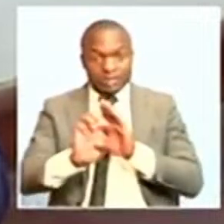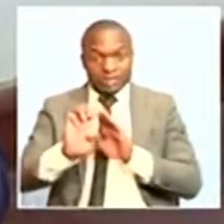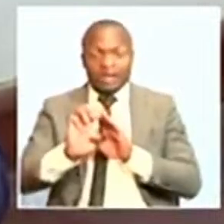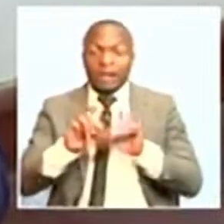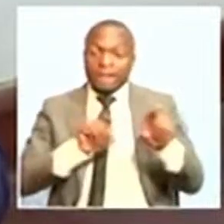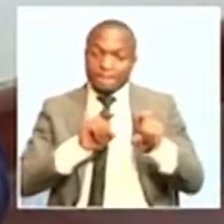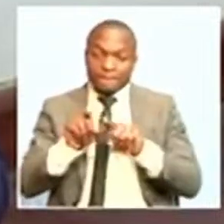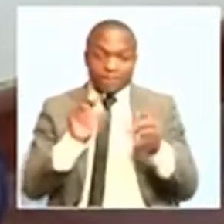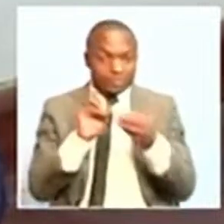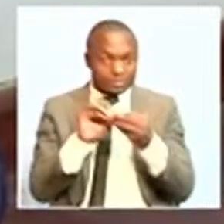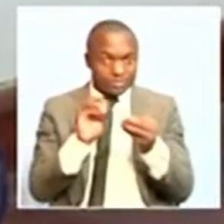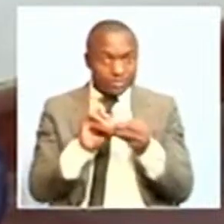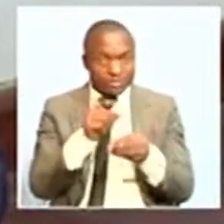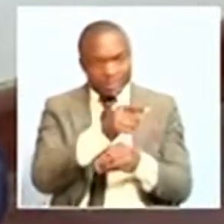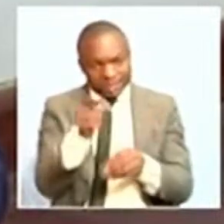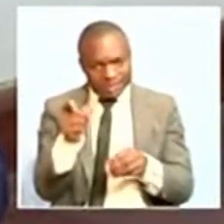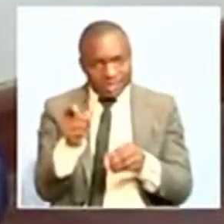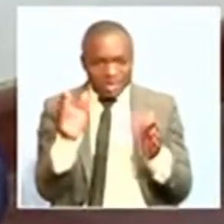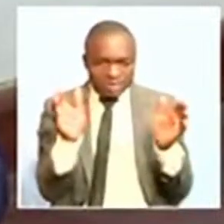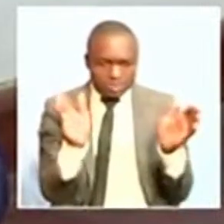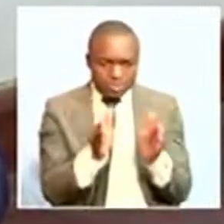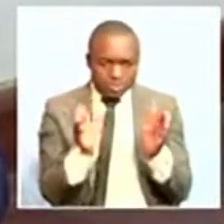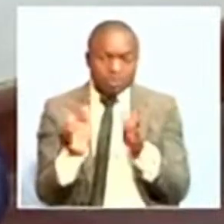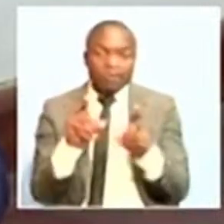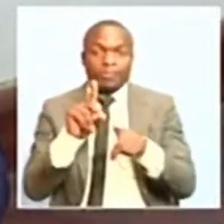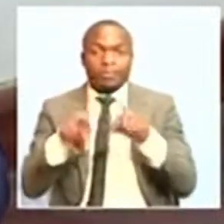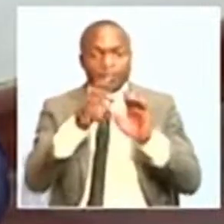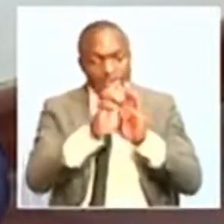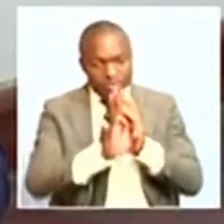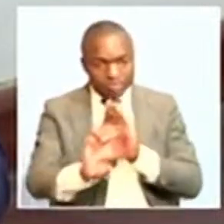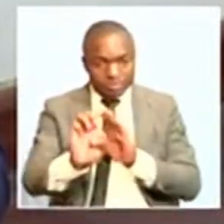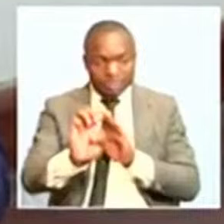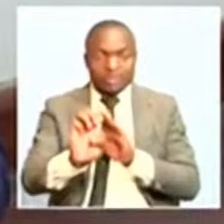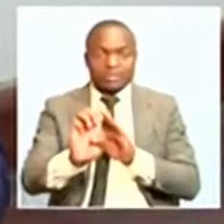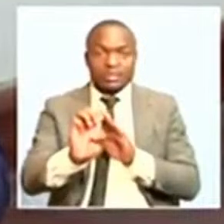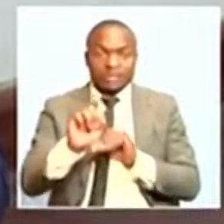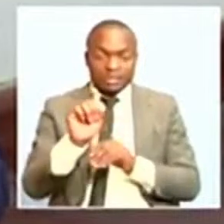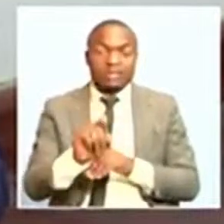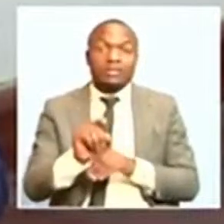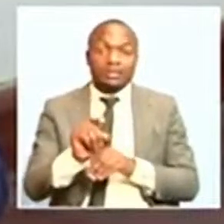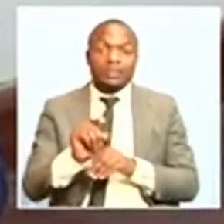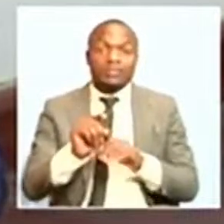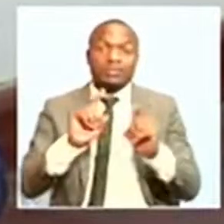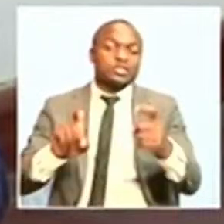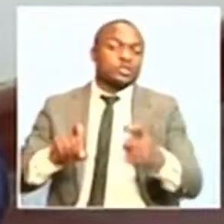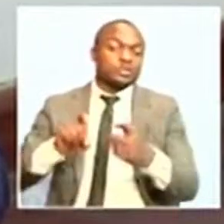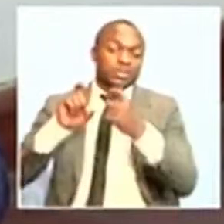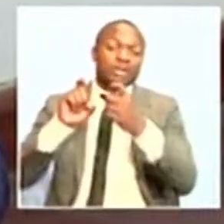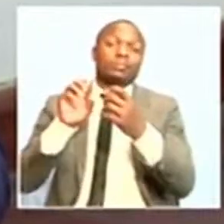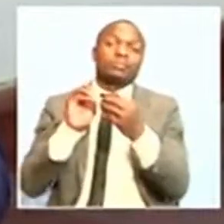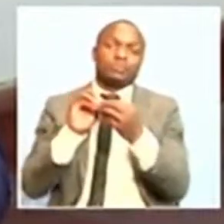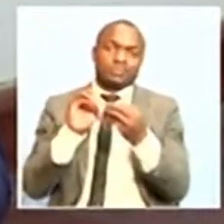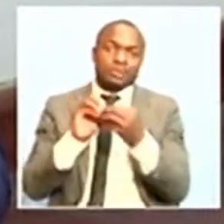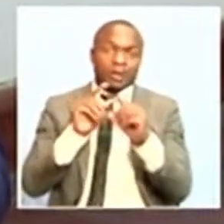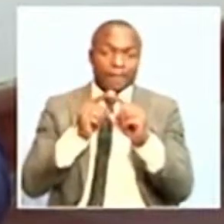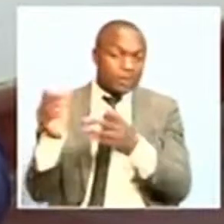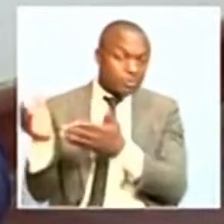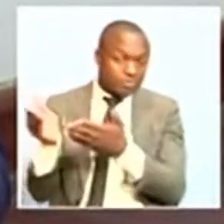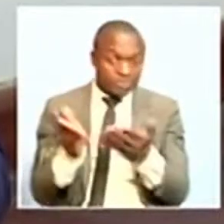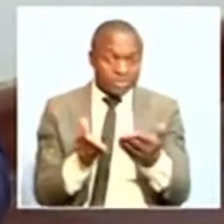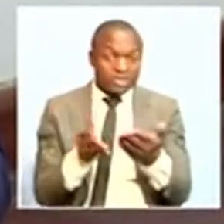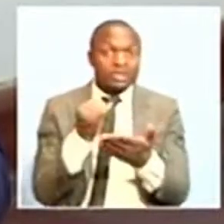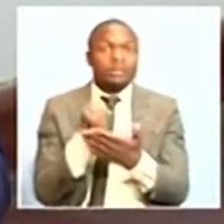small-scale exporters, their cost of doing business will likely to be impacted. But also, we also bring out the fact